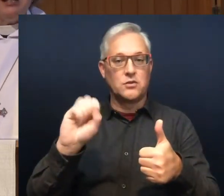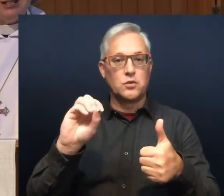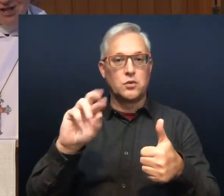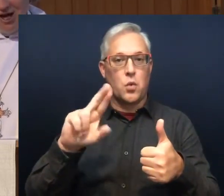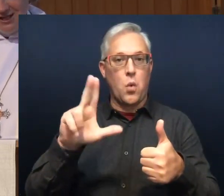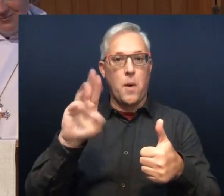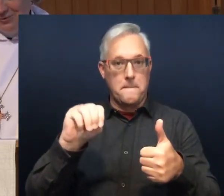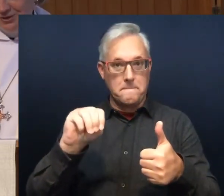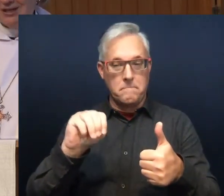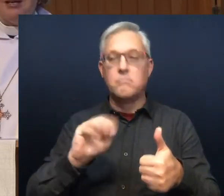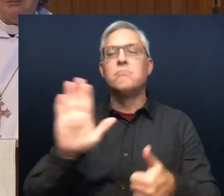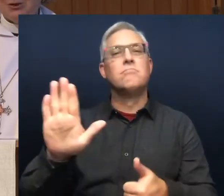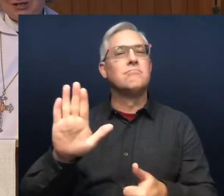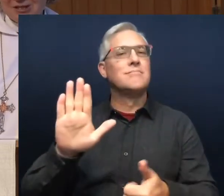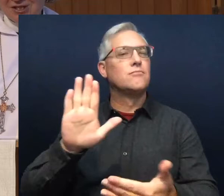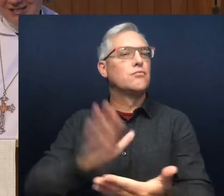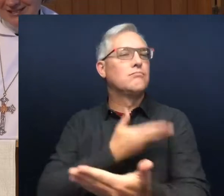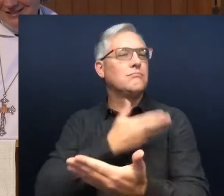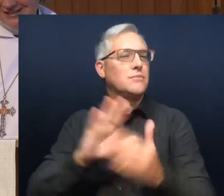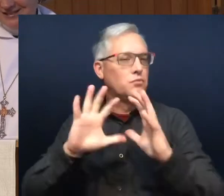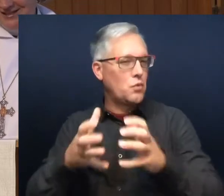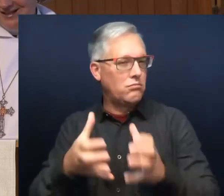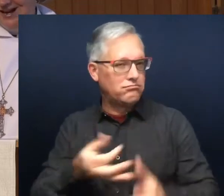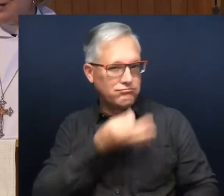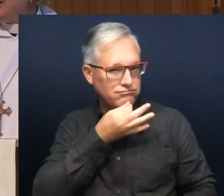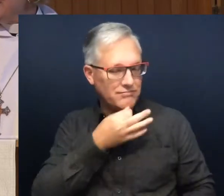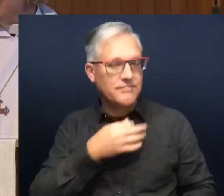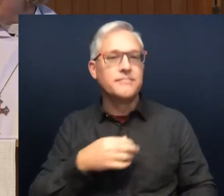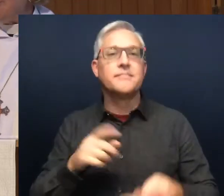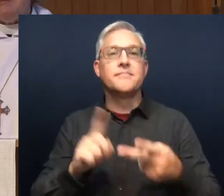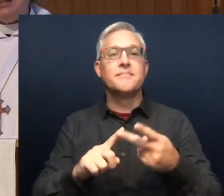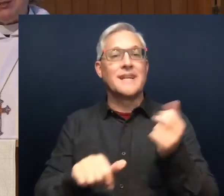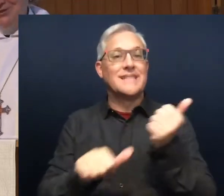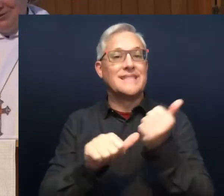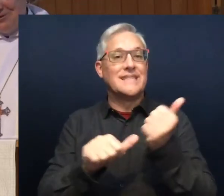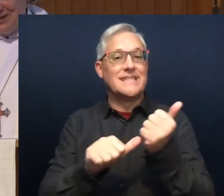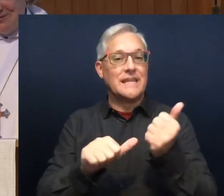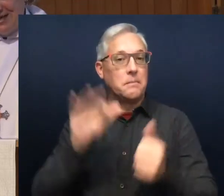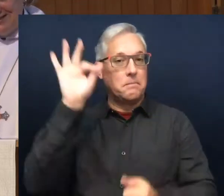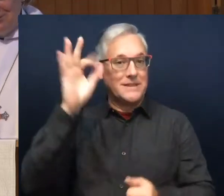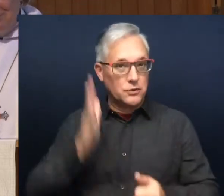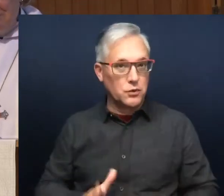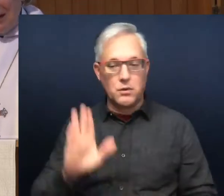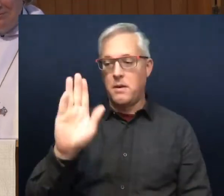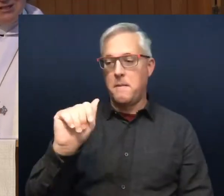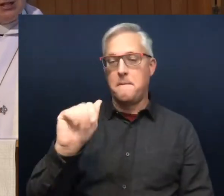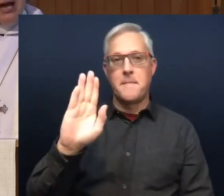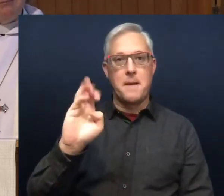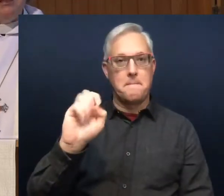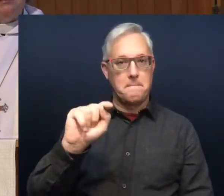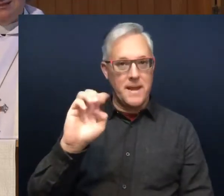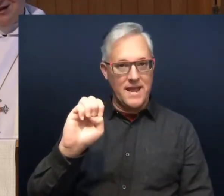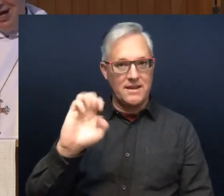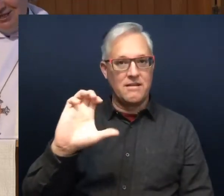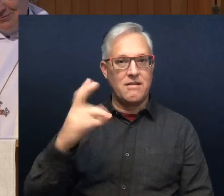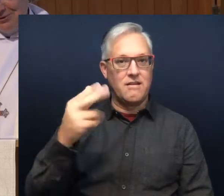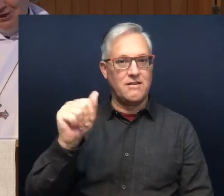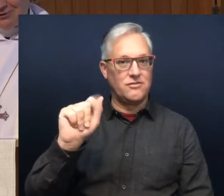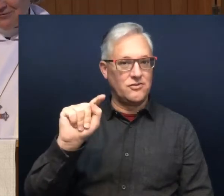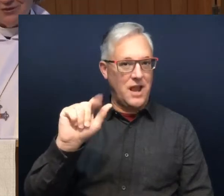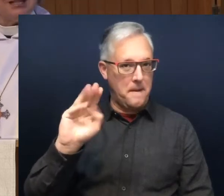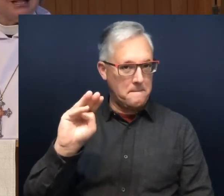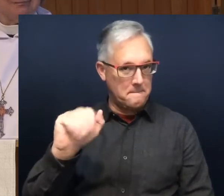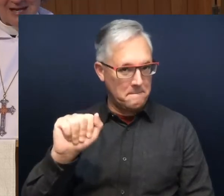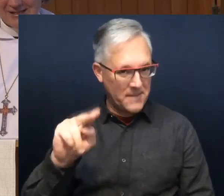her talented Augsburg musicians, our assisting minister, Pastor Babette, Chatman,